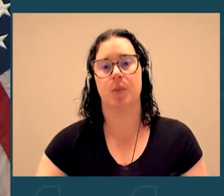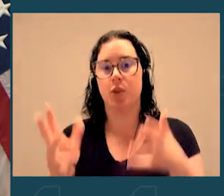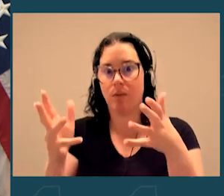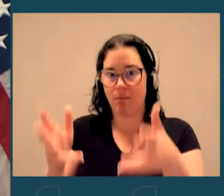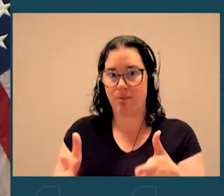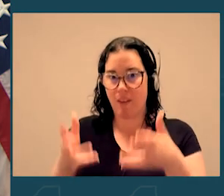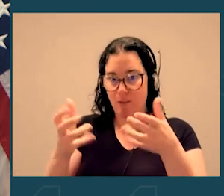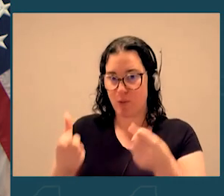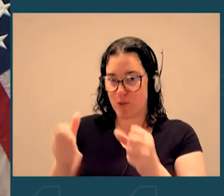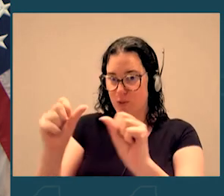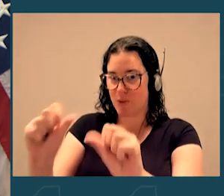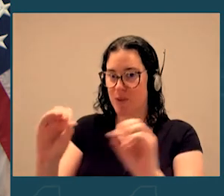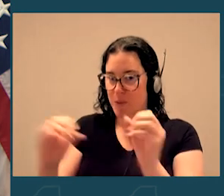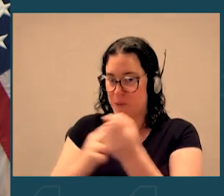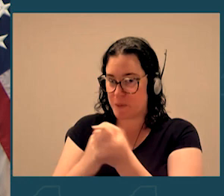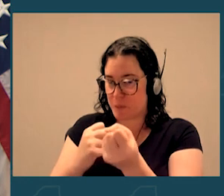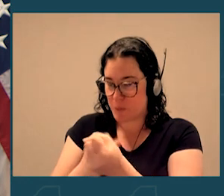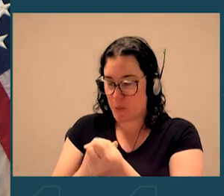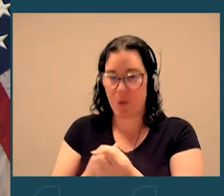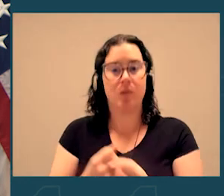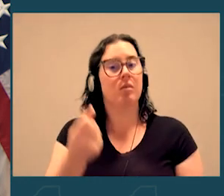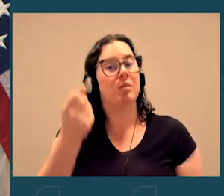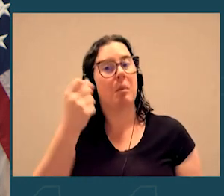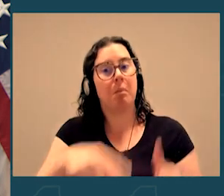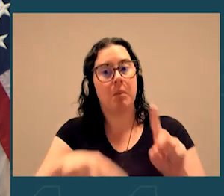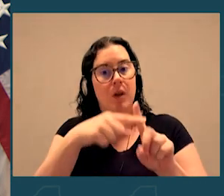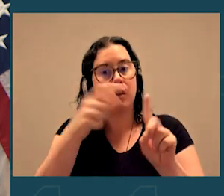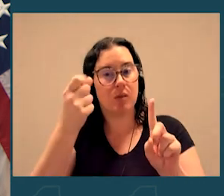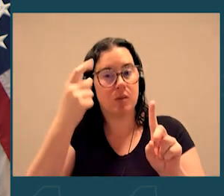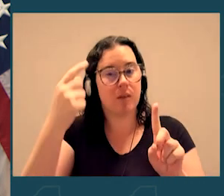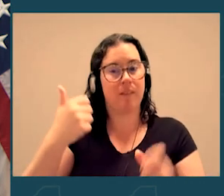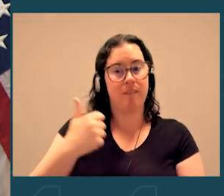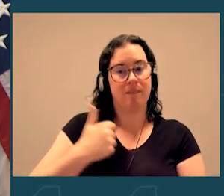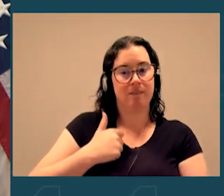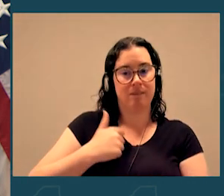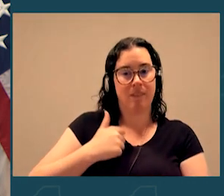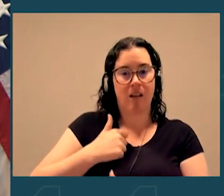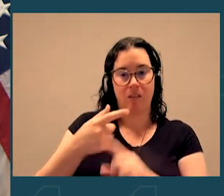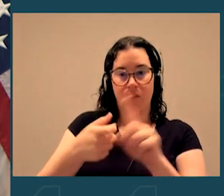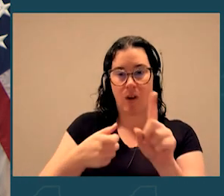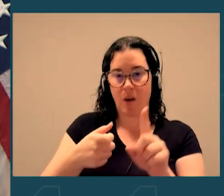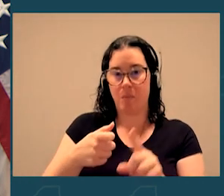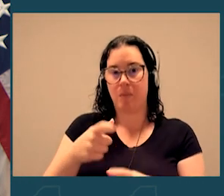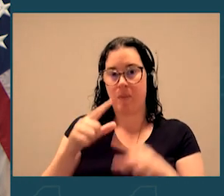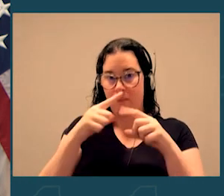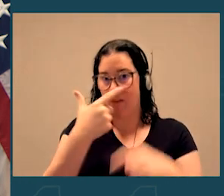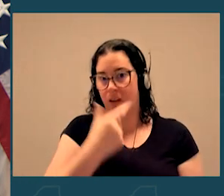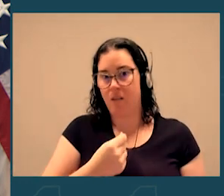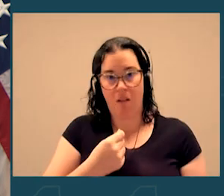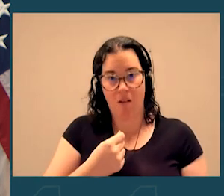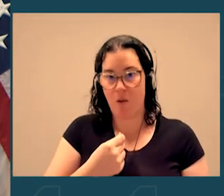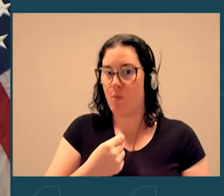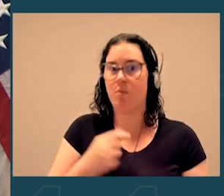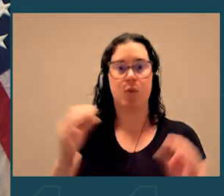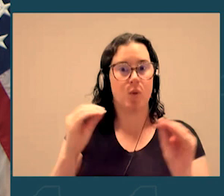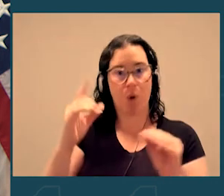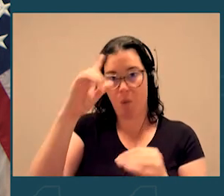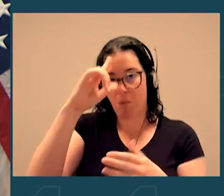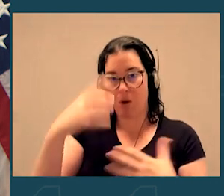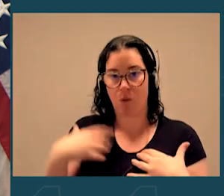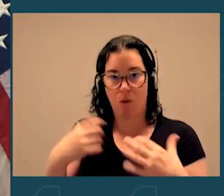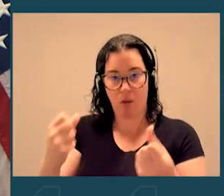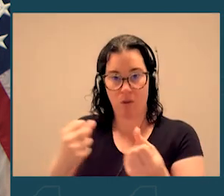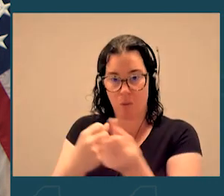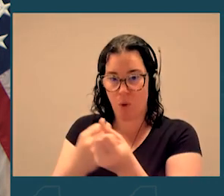many of our veterans who came back with mental health problems from Vietnam because no one acknowledged what they had gone through, including many of